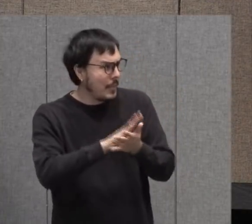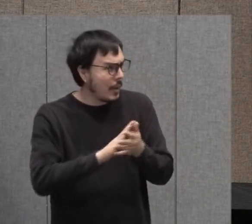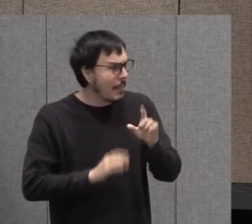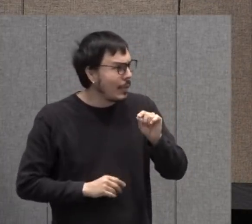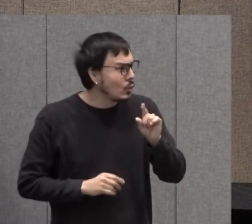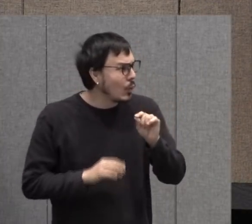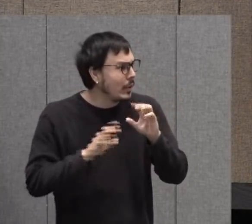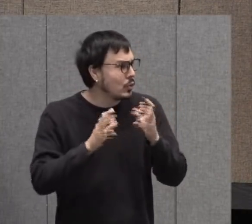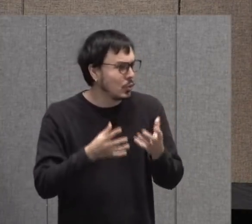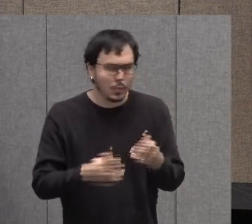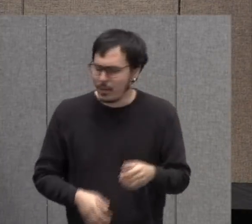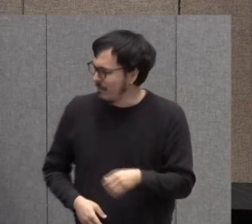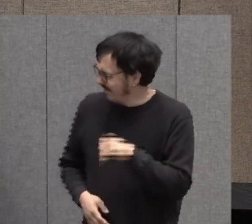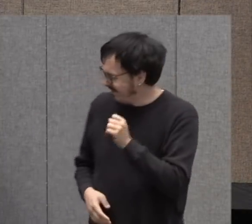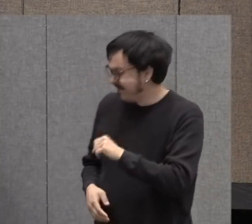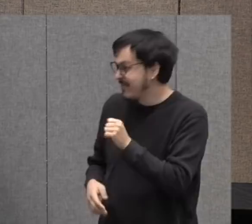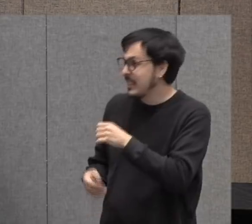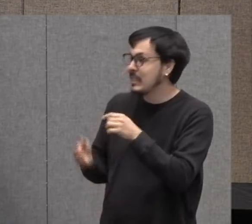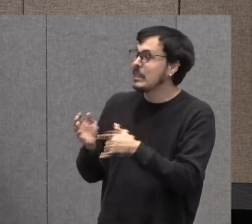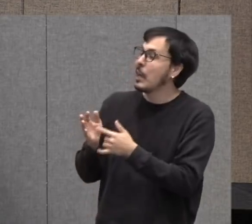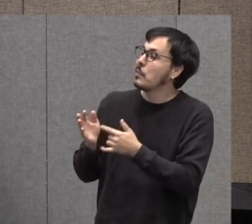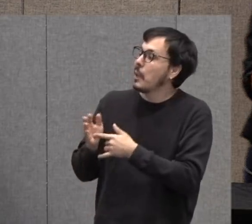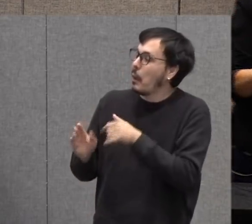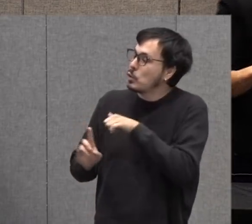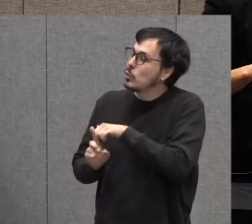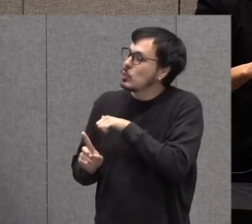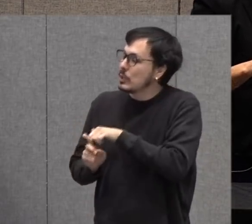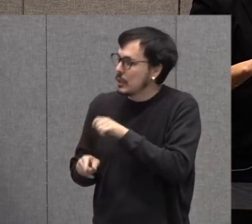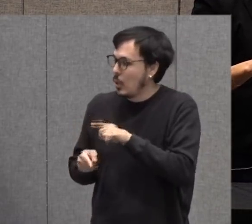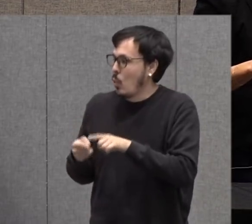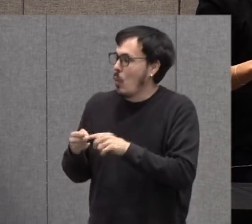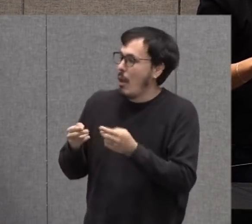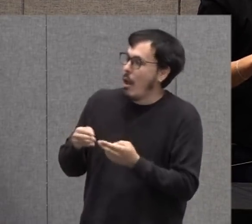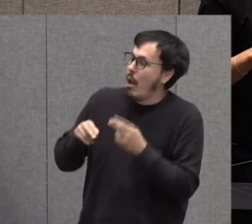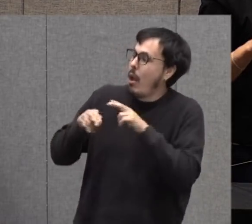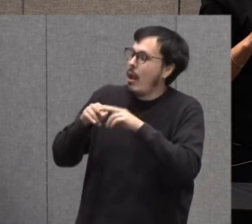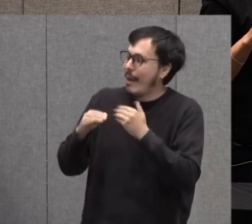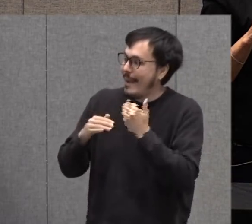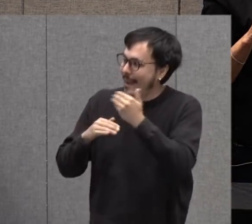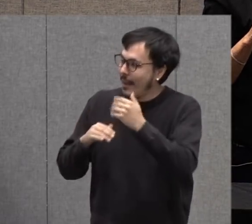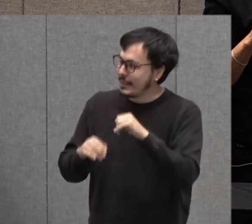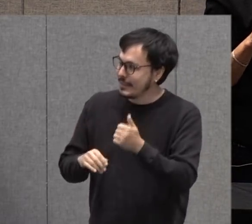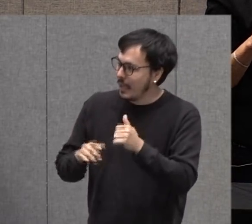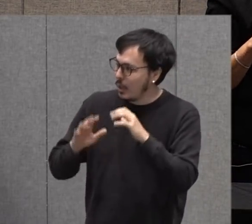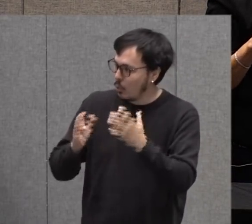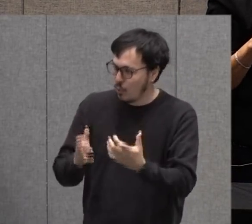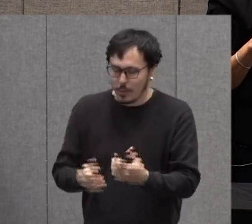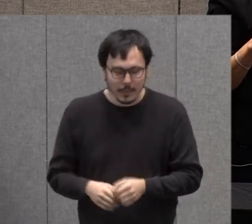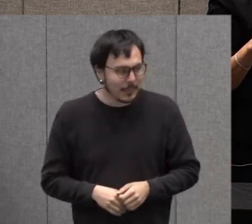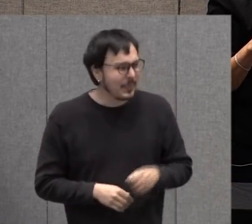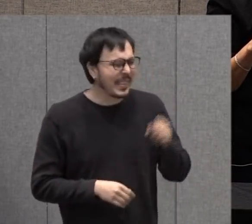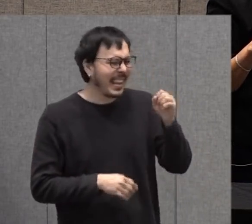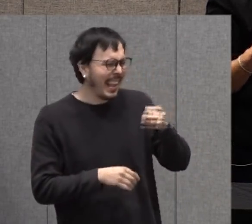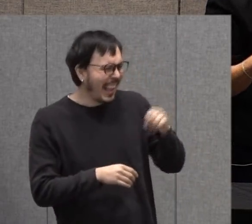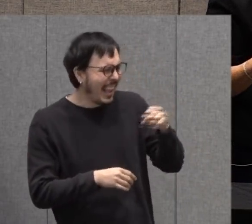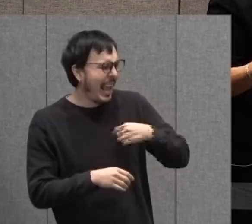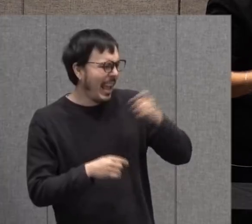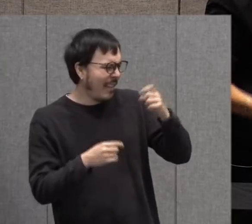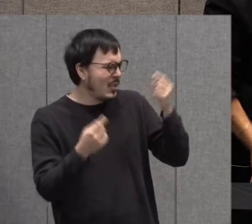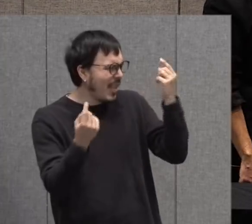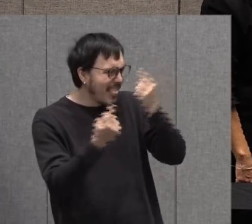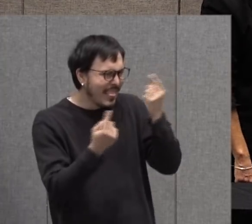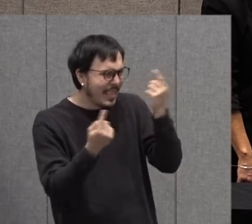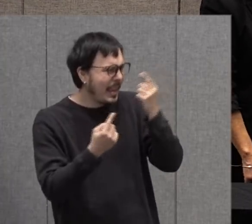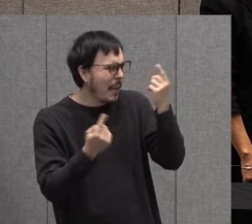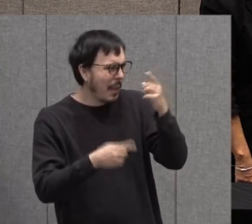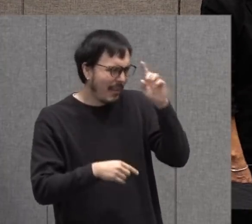to a new 10. Exactly. Sometimes when I get to 19, and then I don't know what comes next, and then I have to think about it a